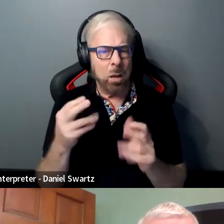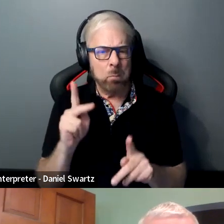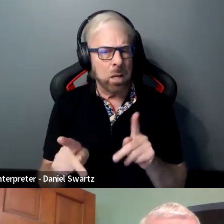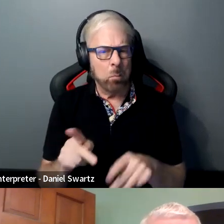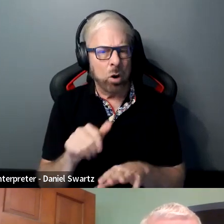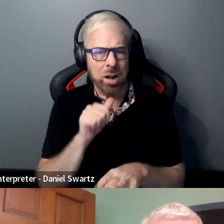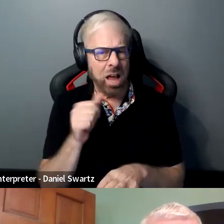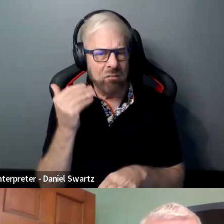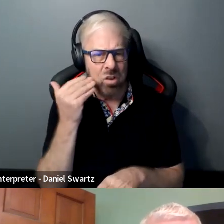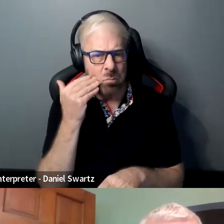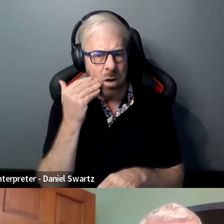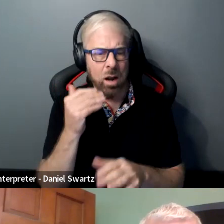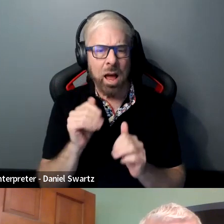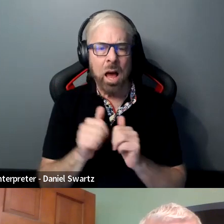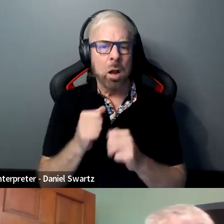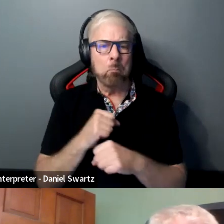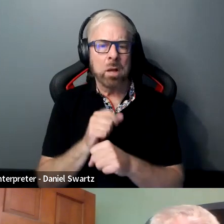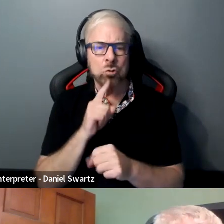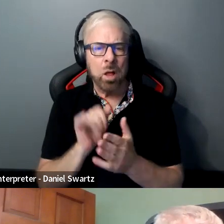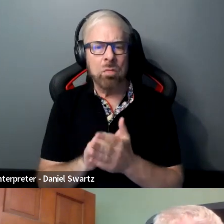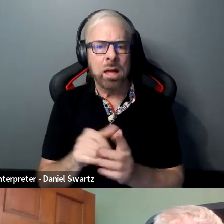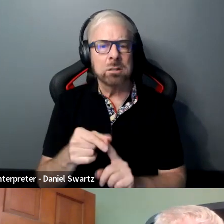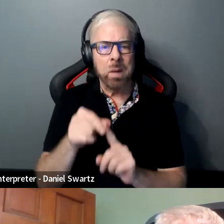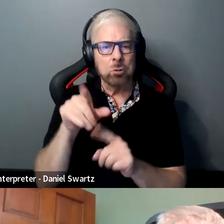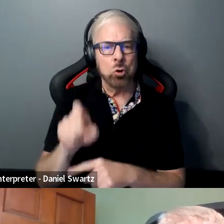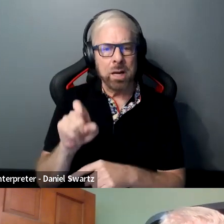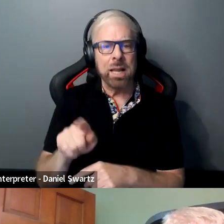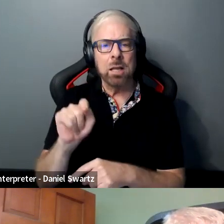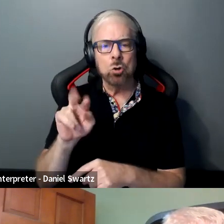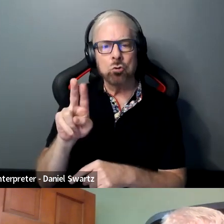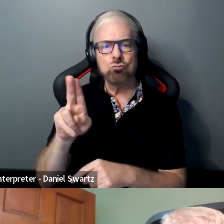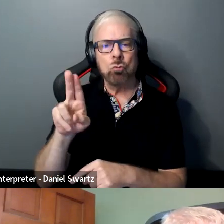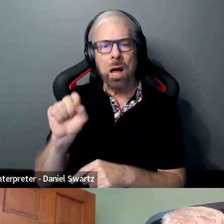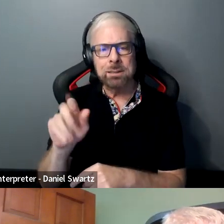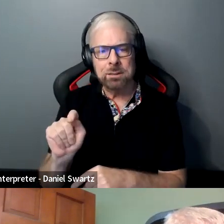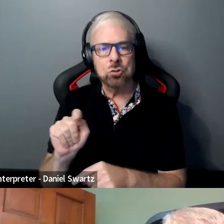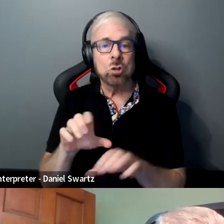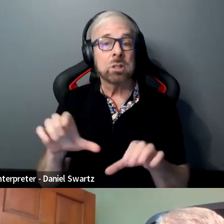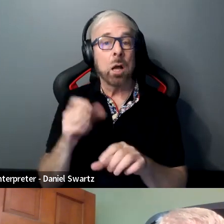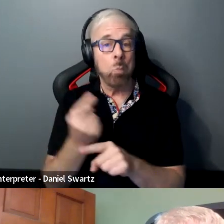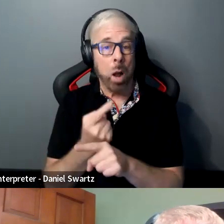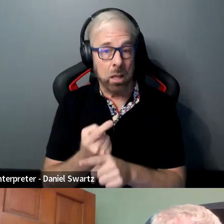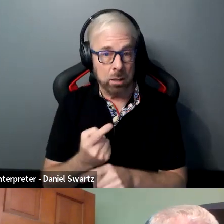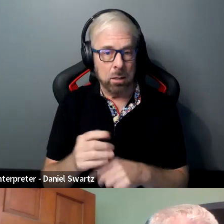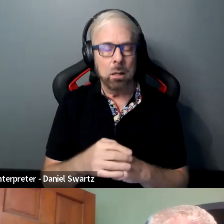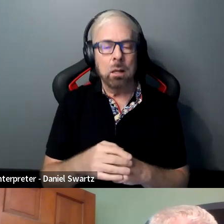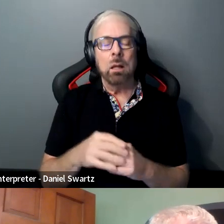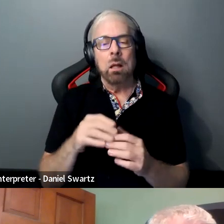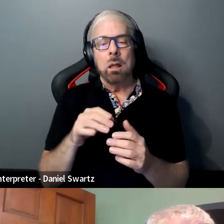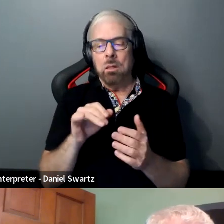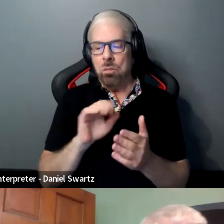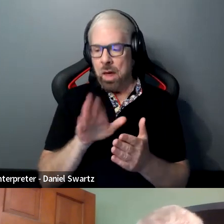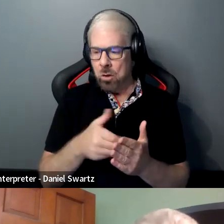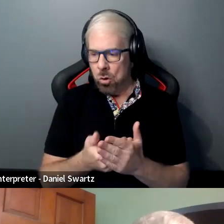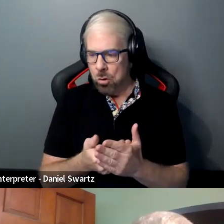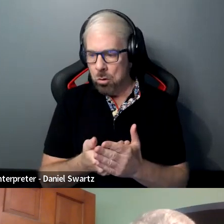how to make sure special needs trusts are done correctly. And all of this is really